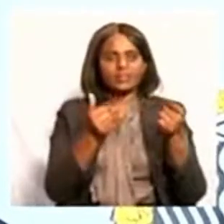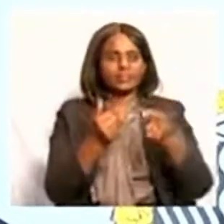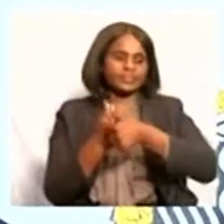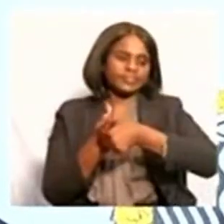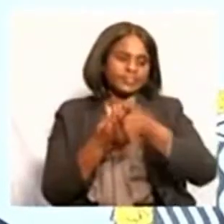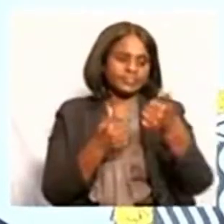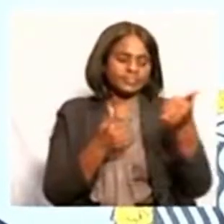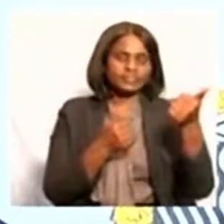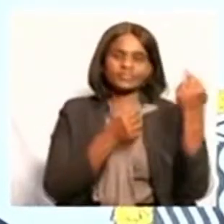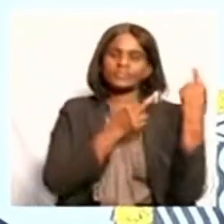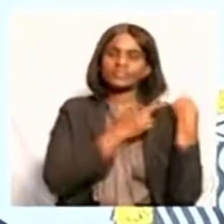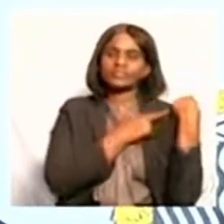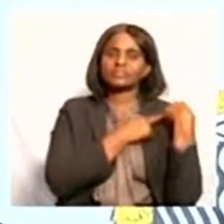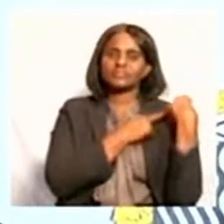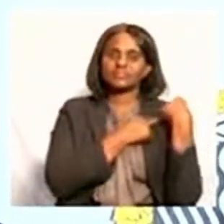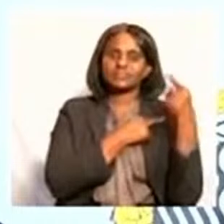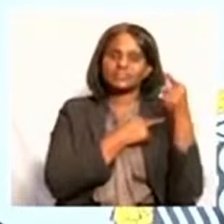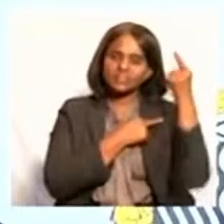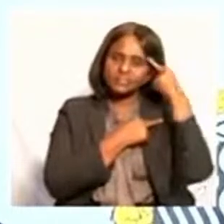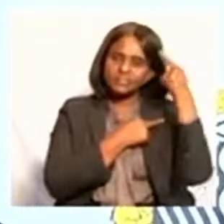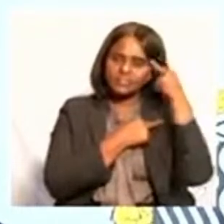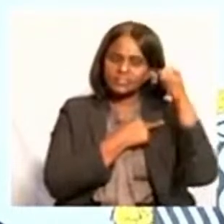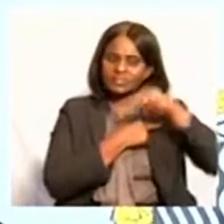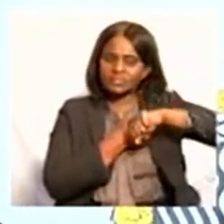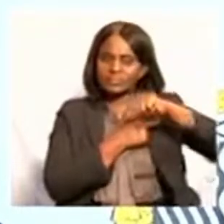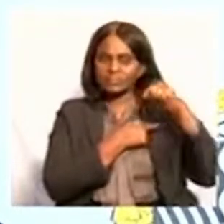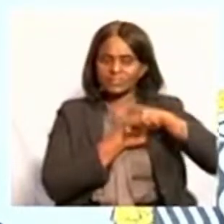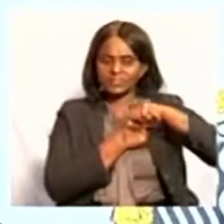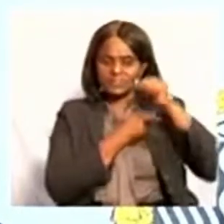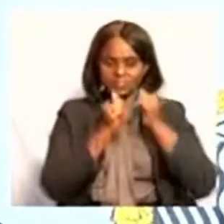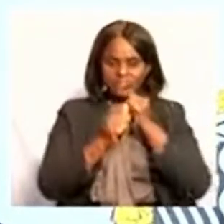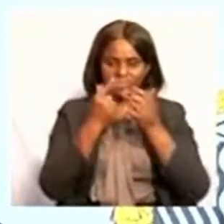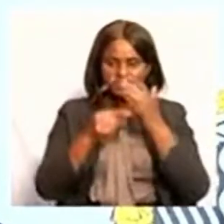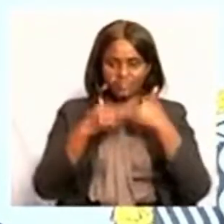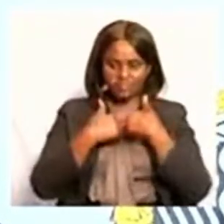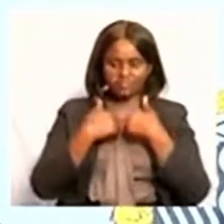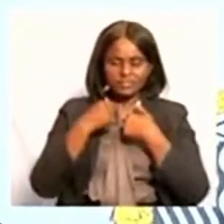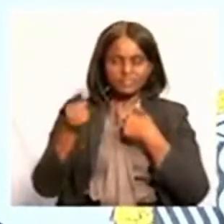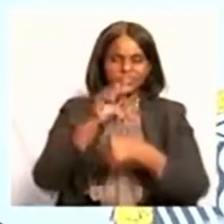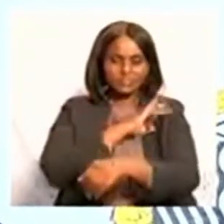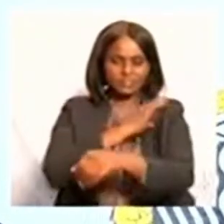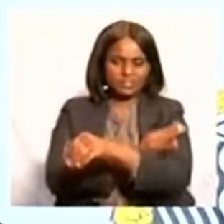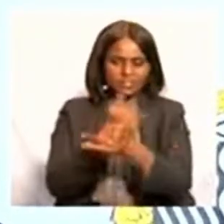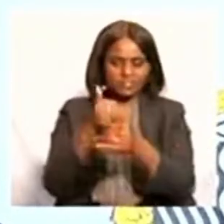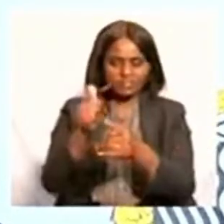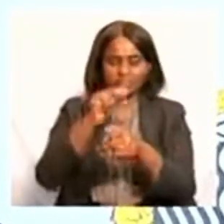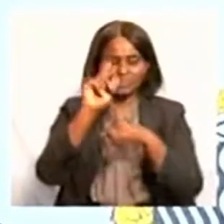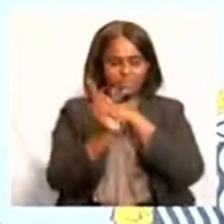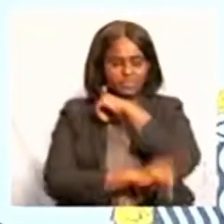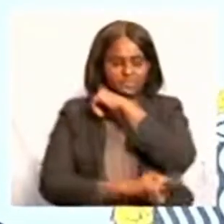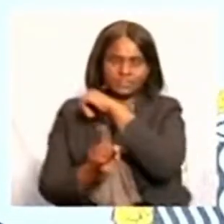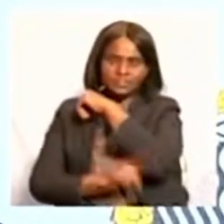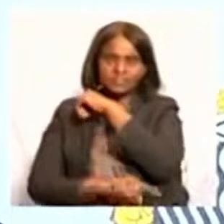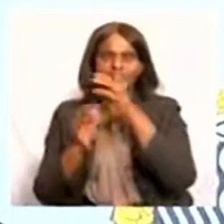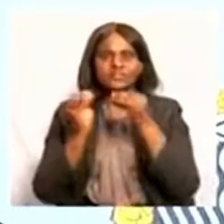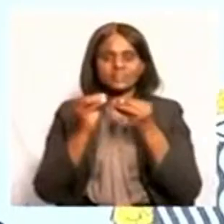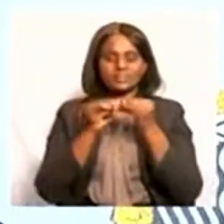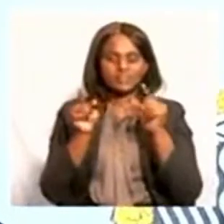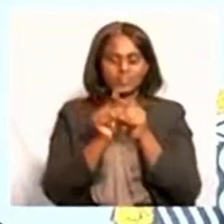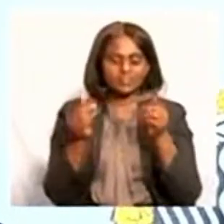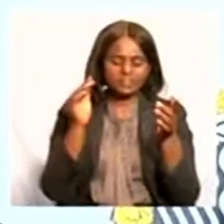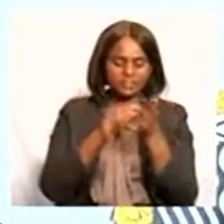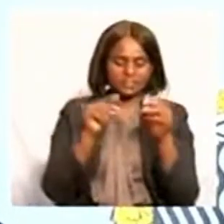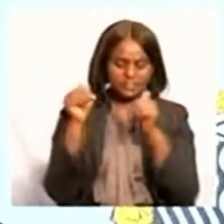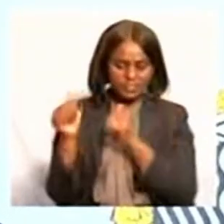other responsible government wings that have the mandate now to prosecute and